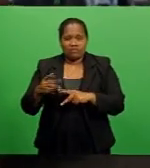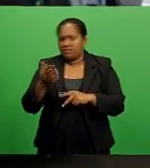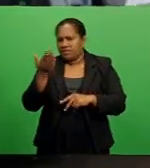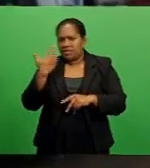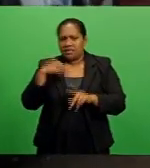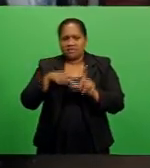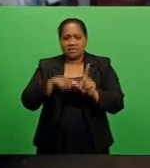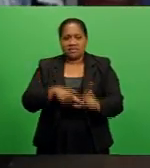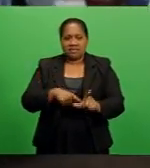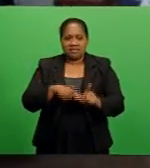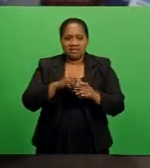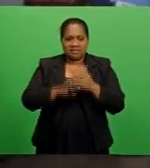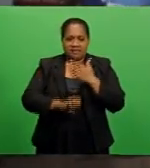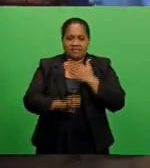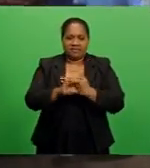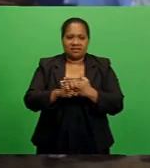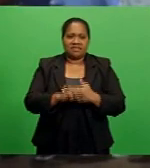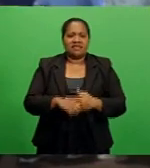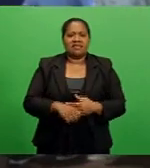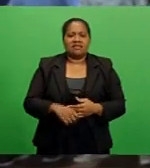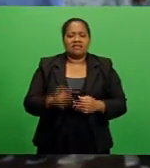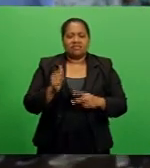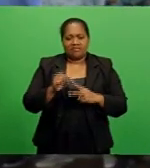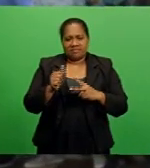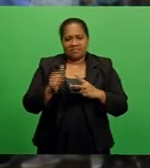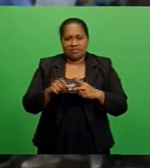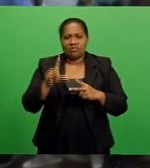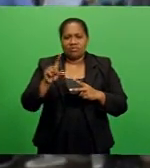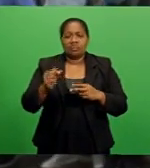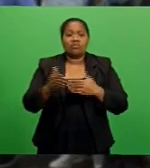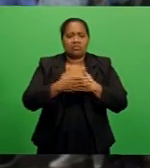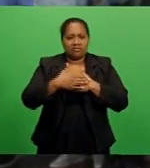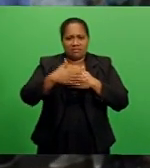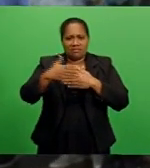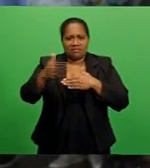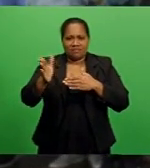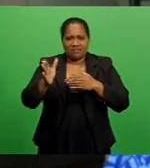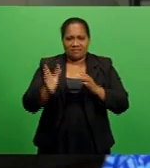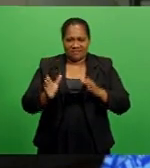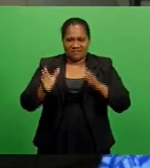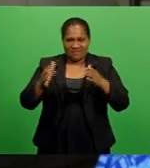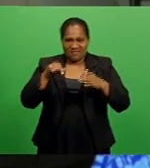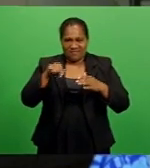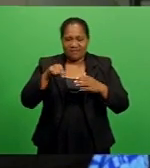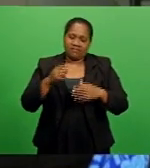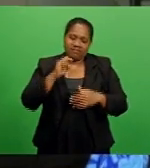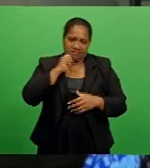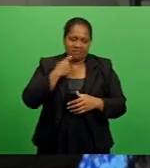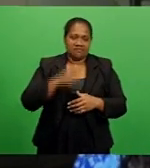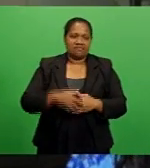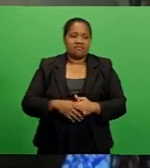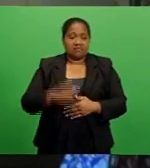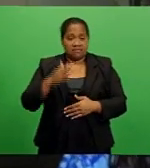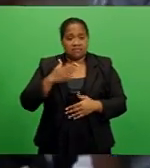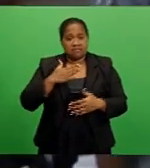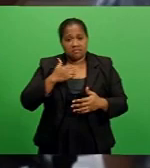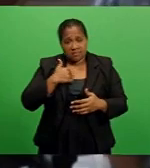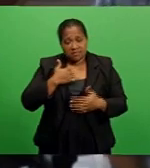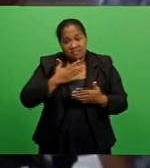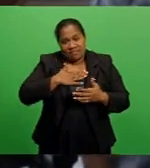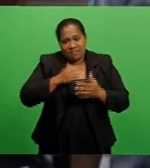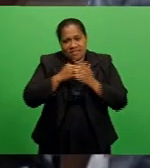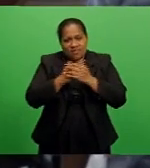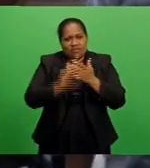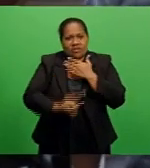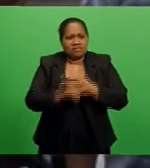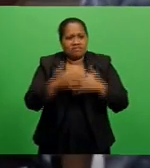year's events to also take out the open category. Well, my plans is just to like try